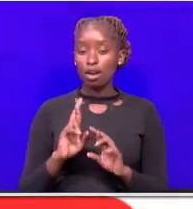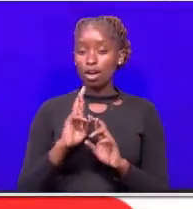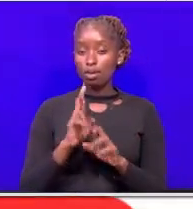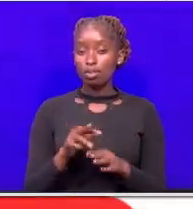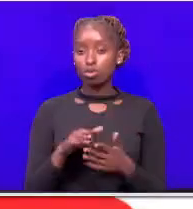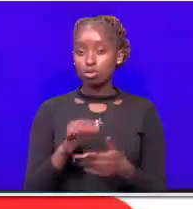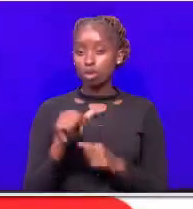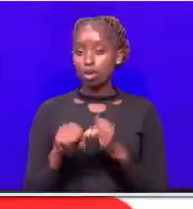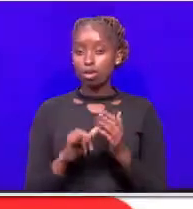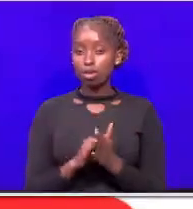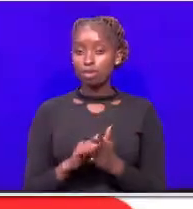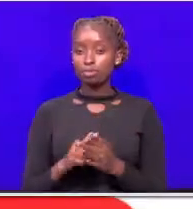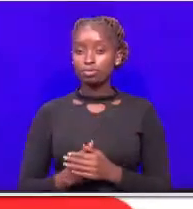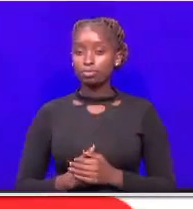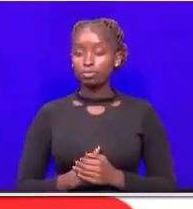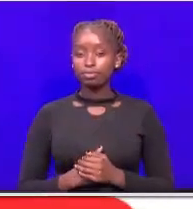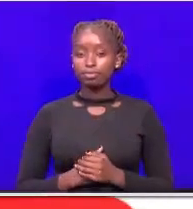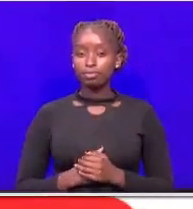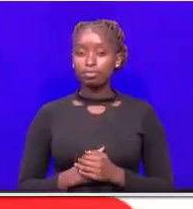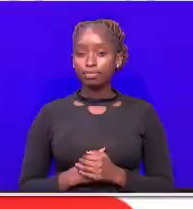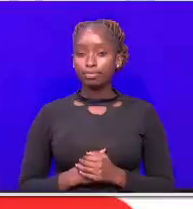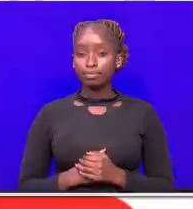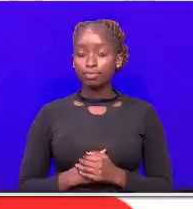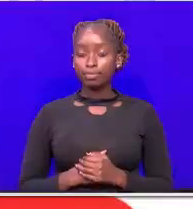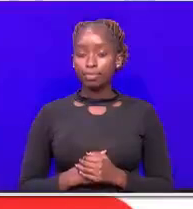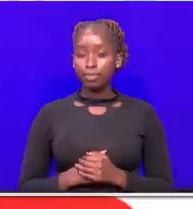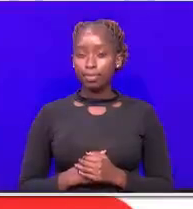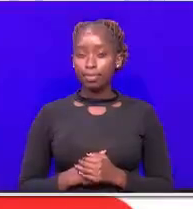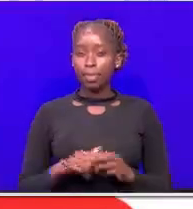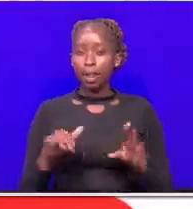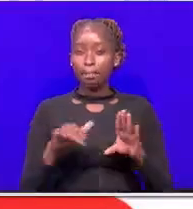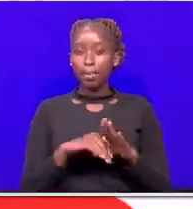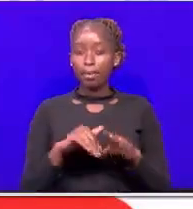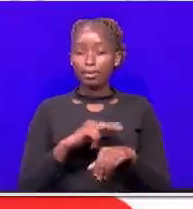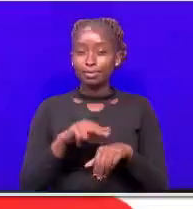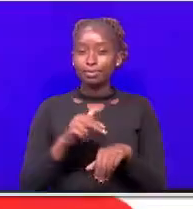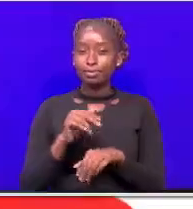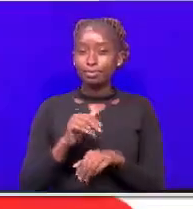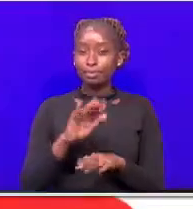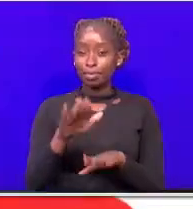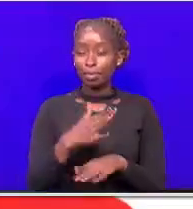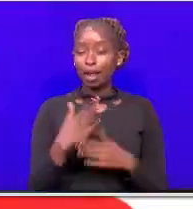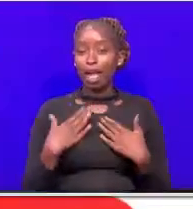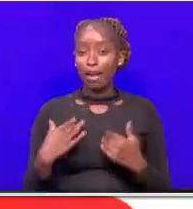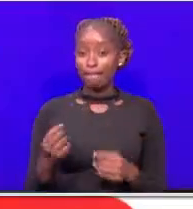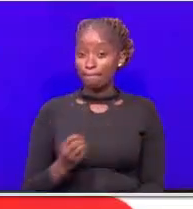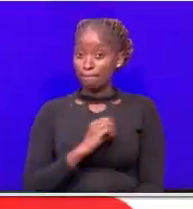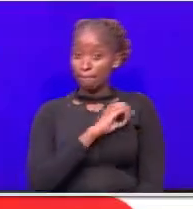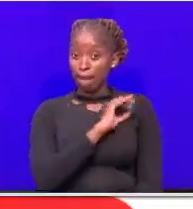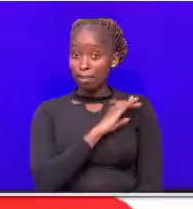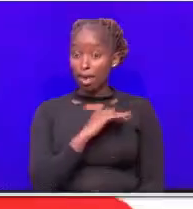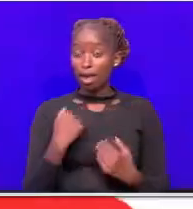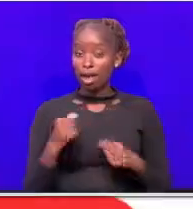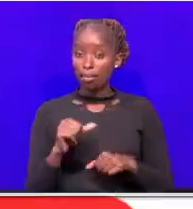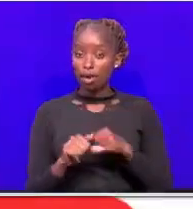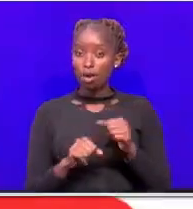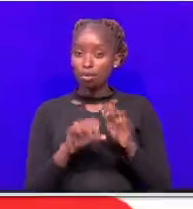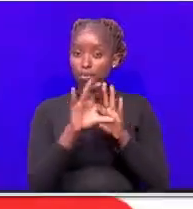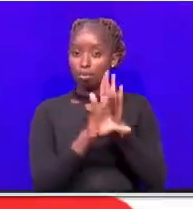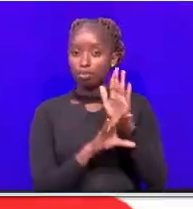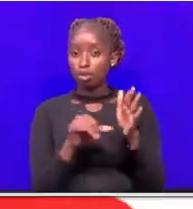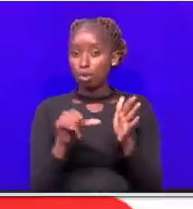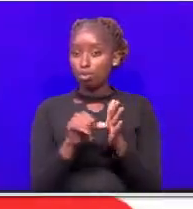the details. Members of the National Assembly have allayed fears of constitutional crisis